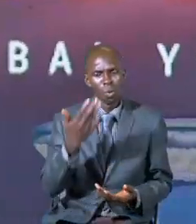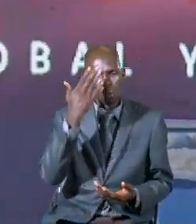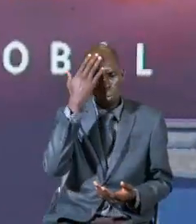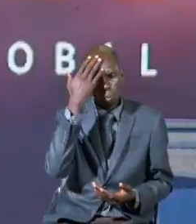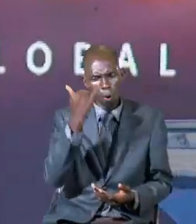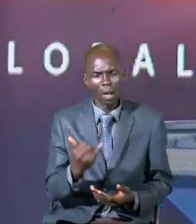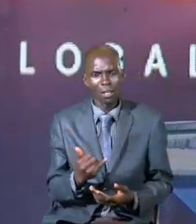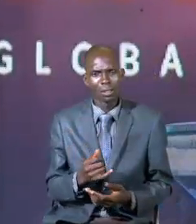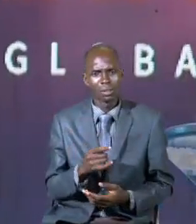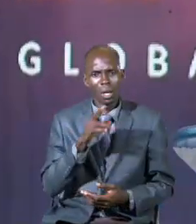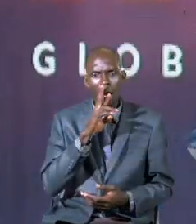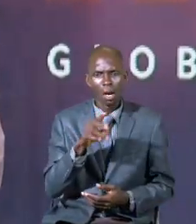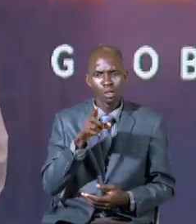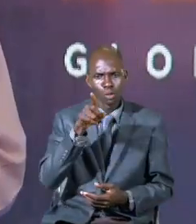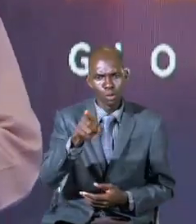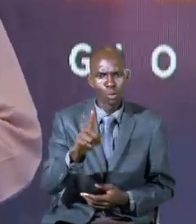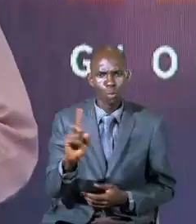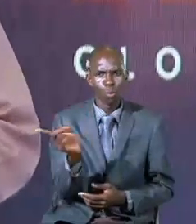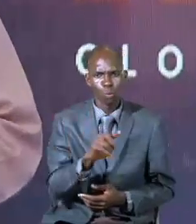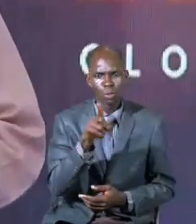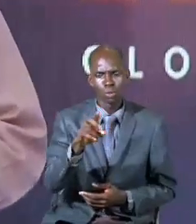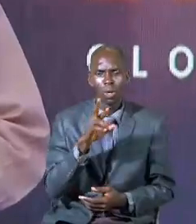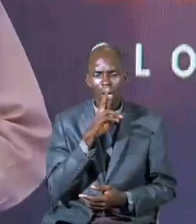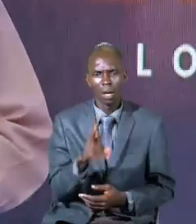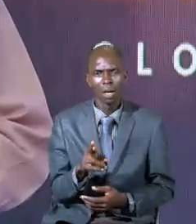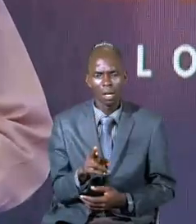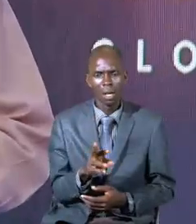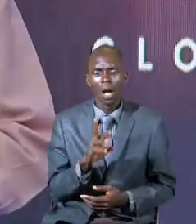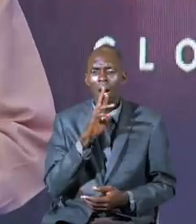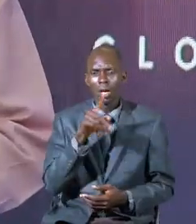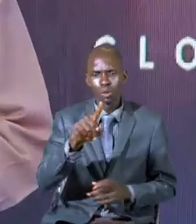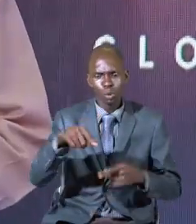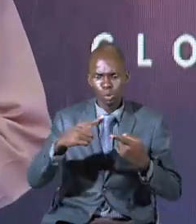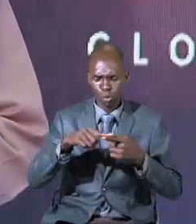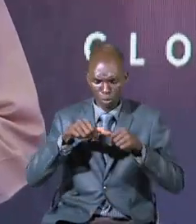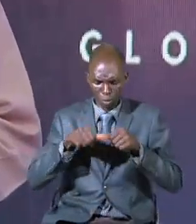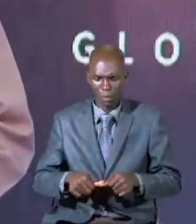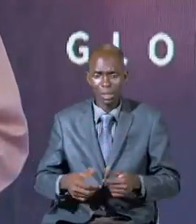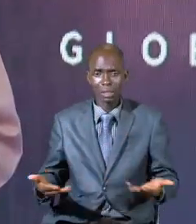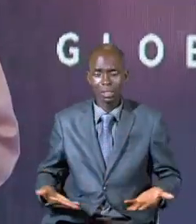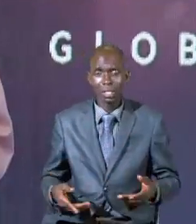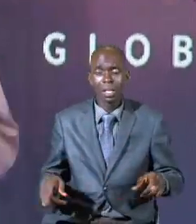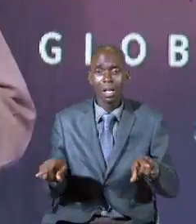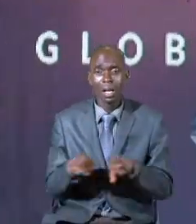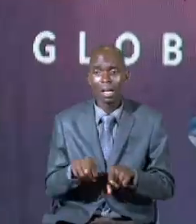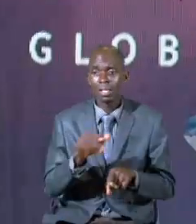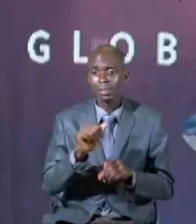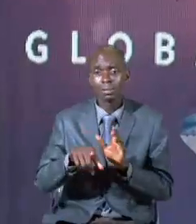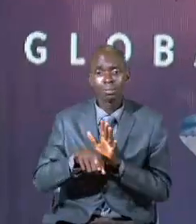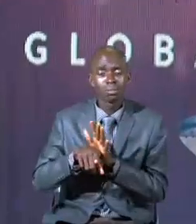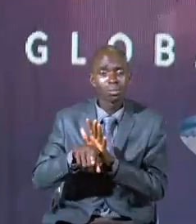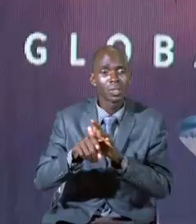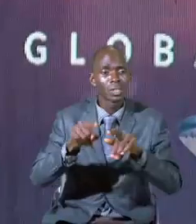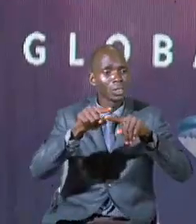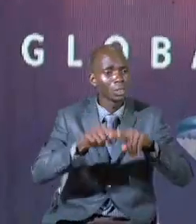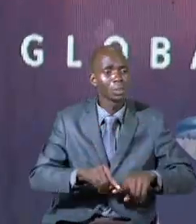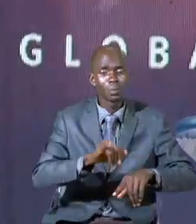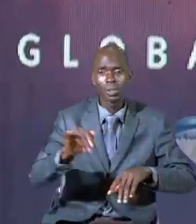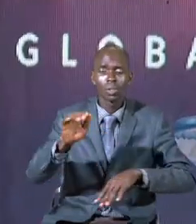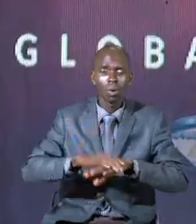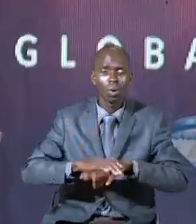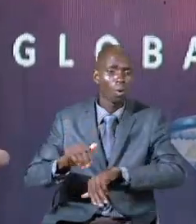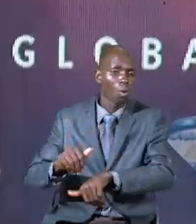remain like this for life? A parasite? Depending on other people? Are you going to remain like this